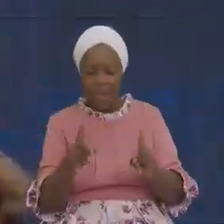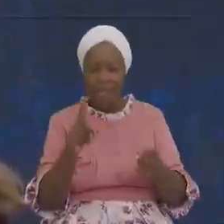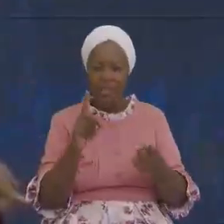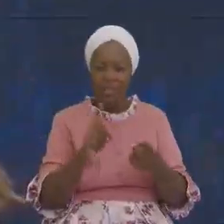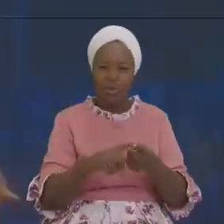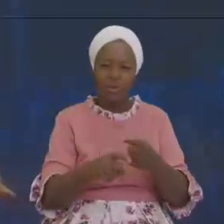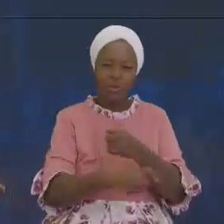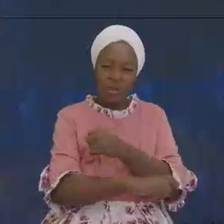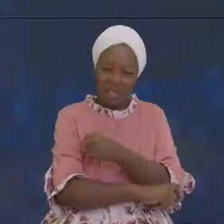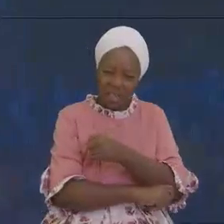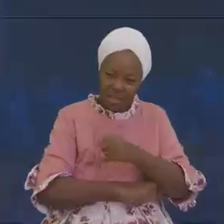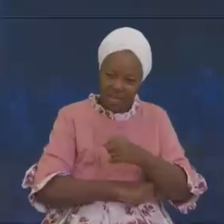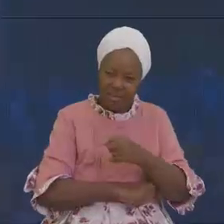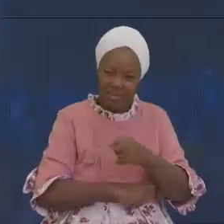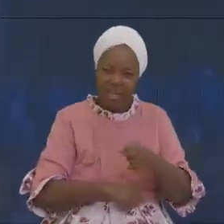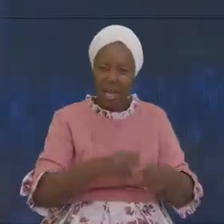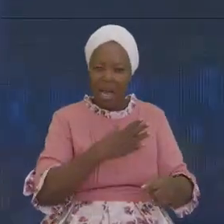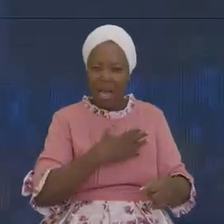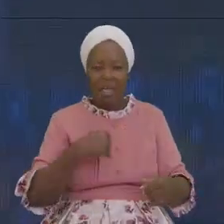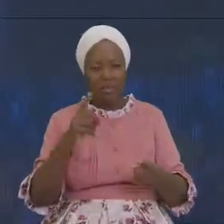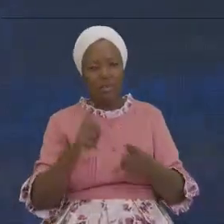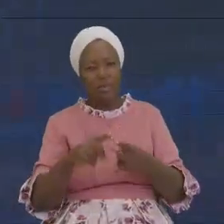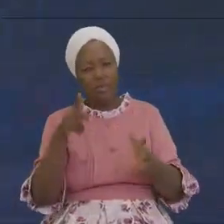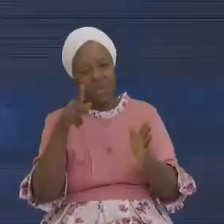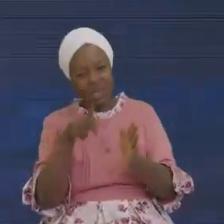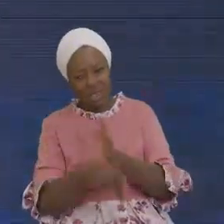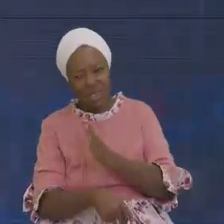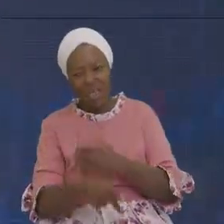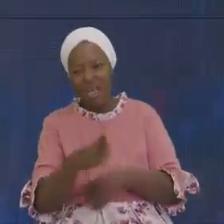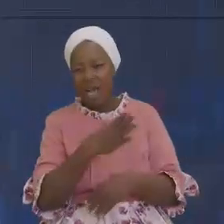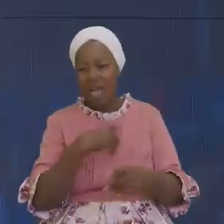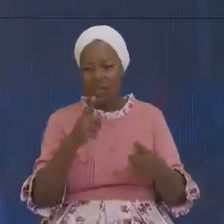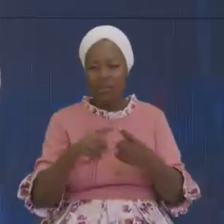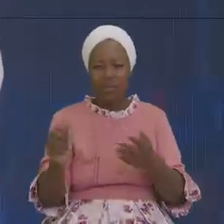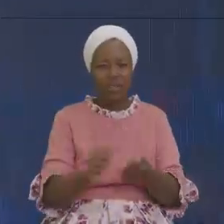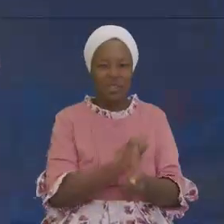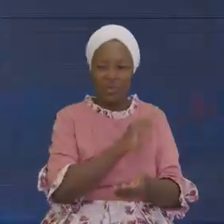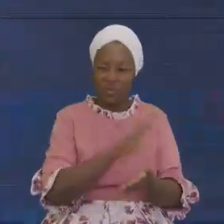steal and to kill and to destroy.